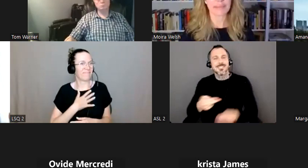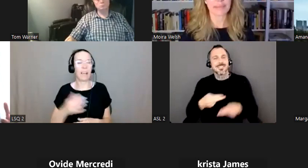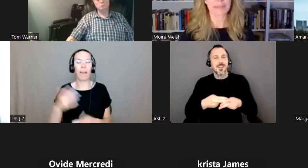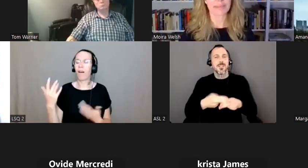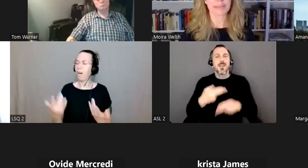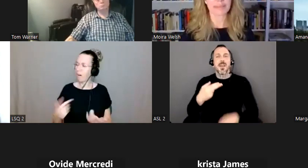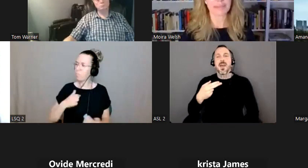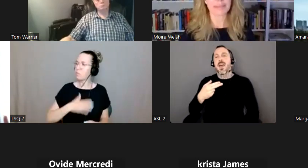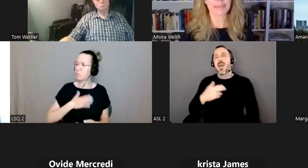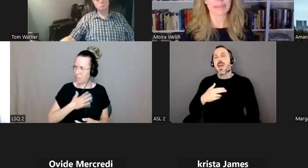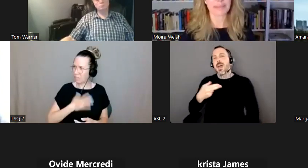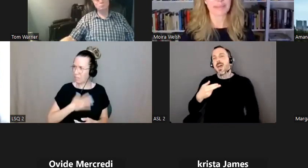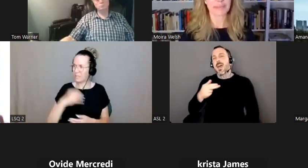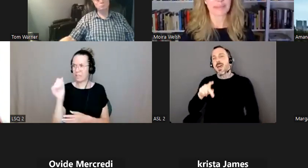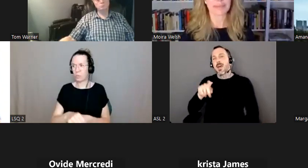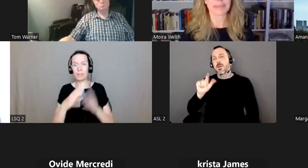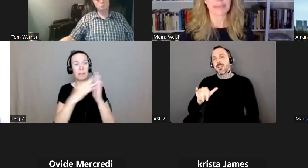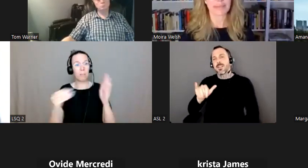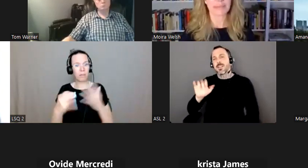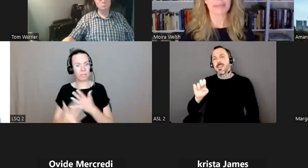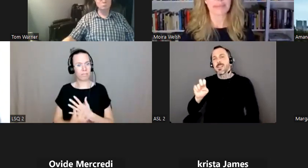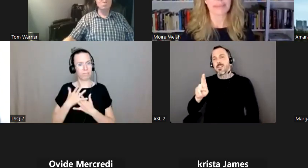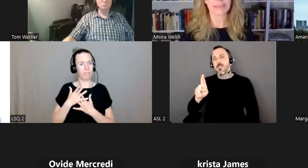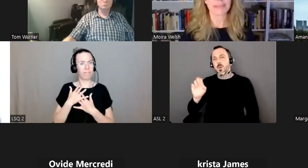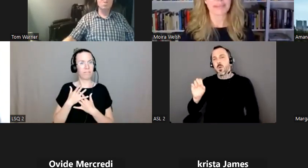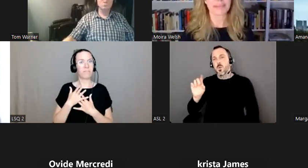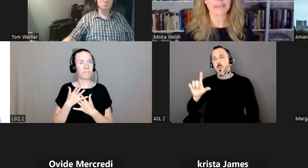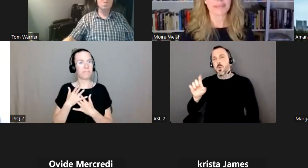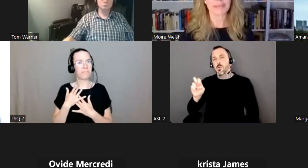great inspirational models, and to see that you're actually